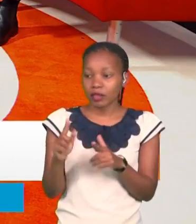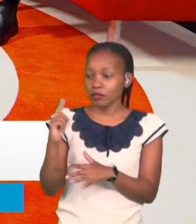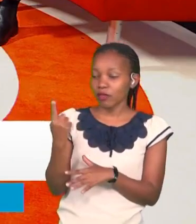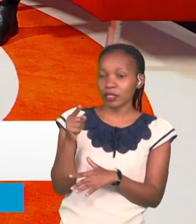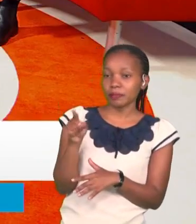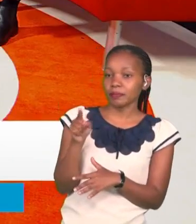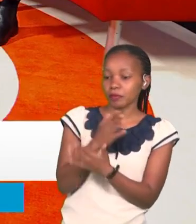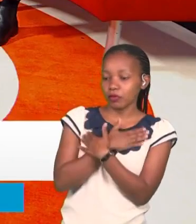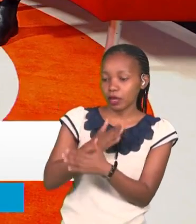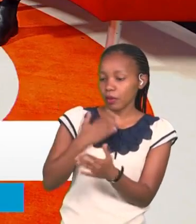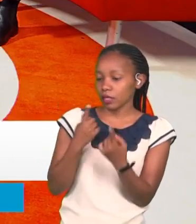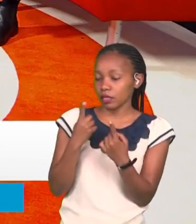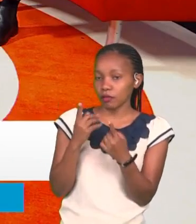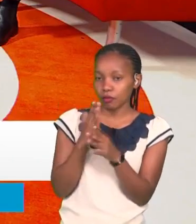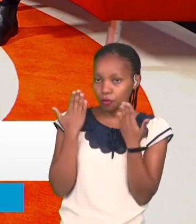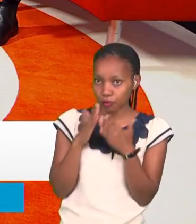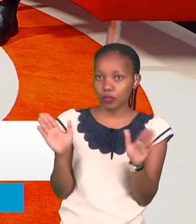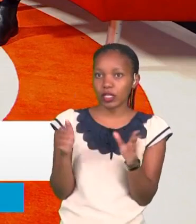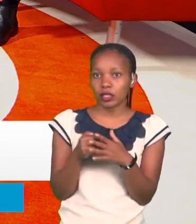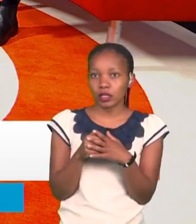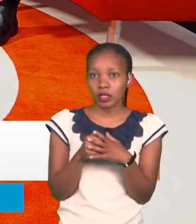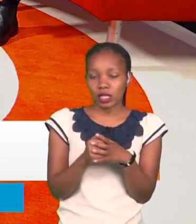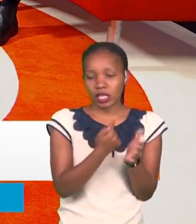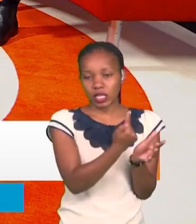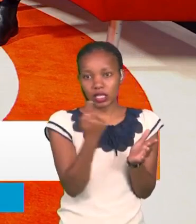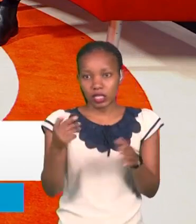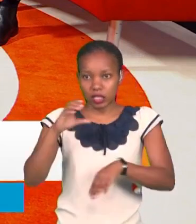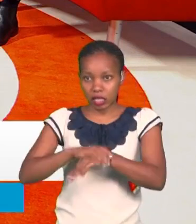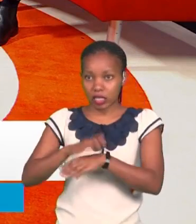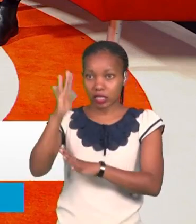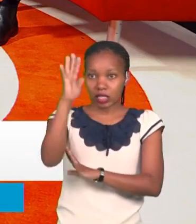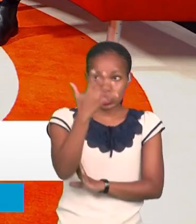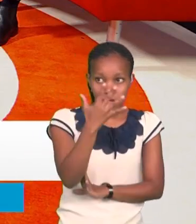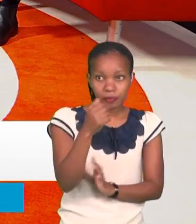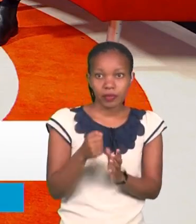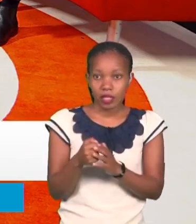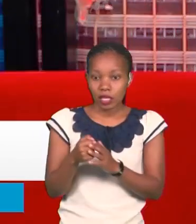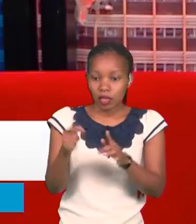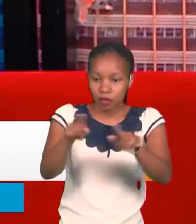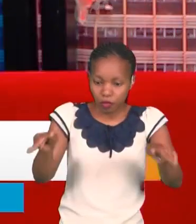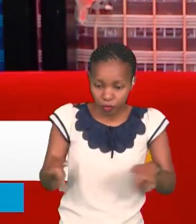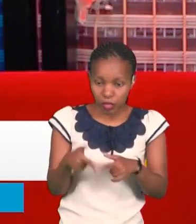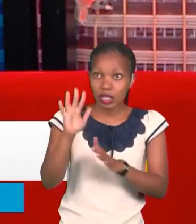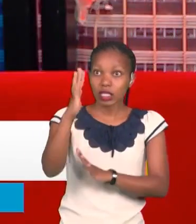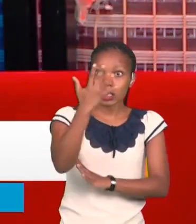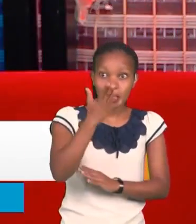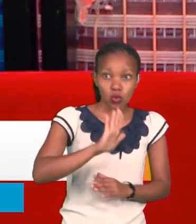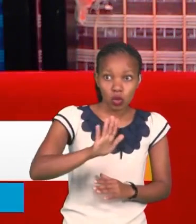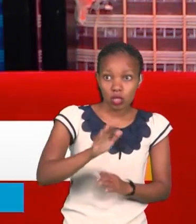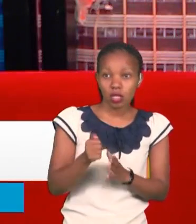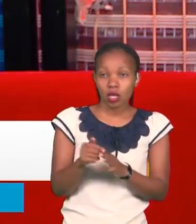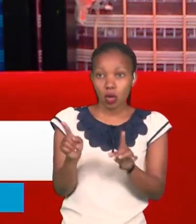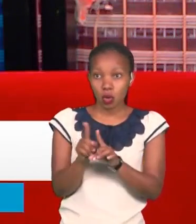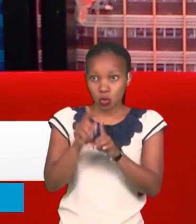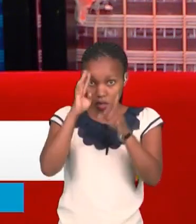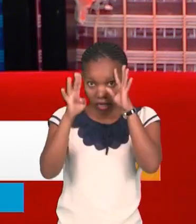said, everyone adopts each their own tree. You have to fence your tree. Yes. We have to use creative means.